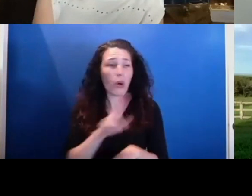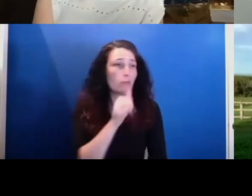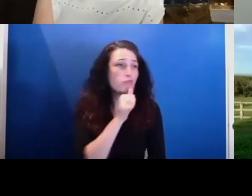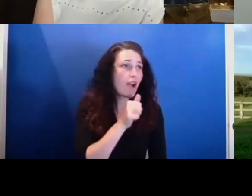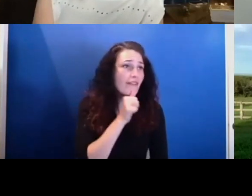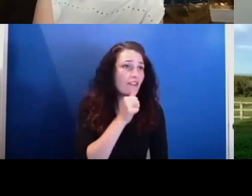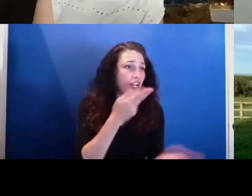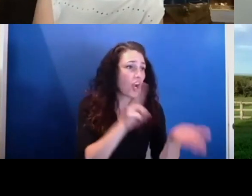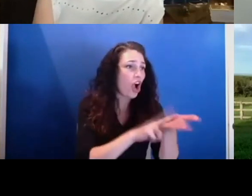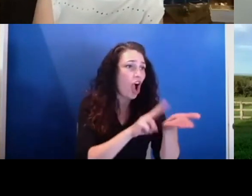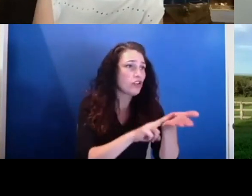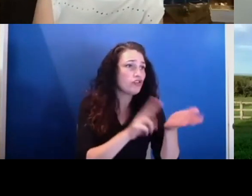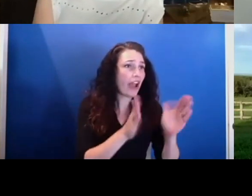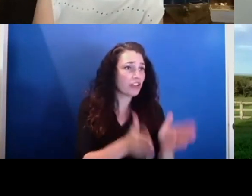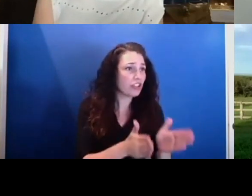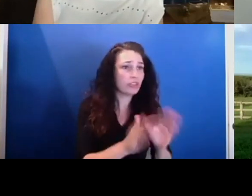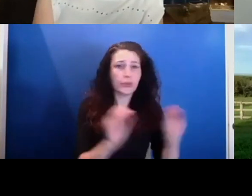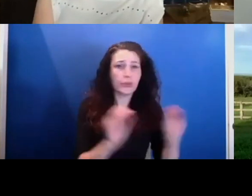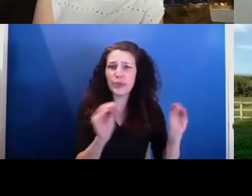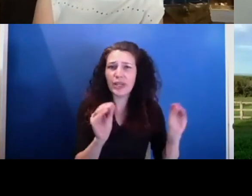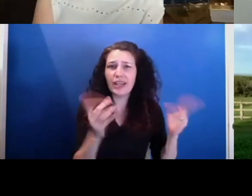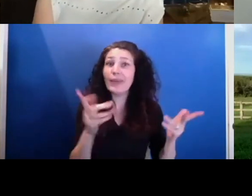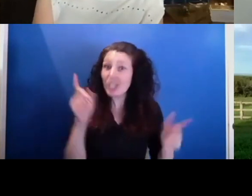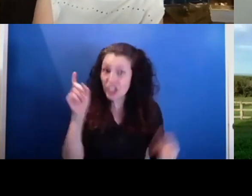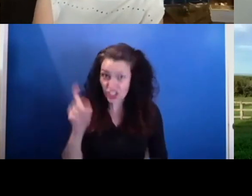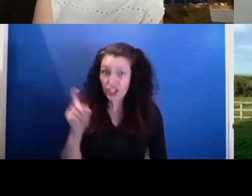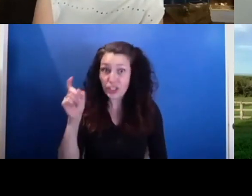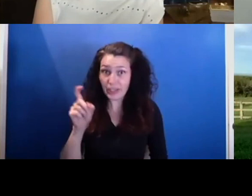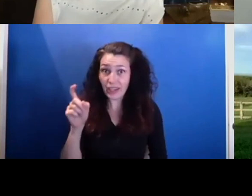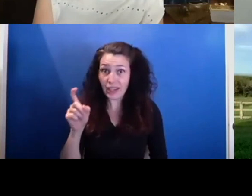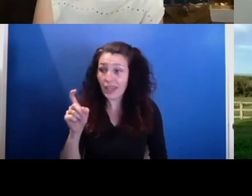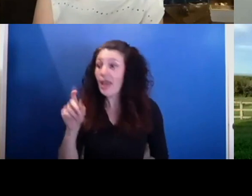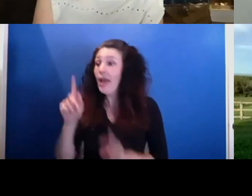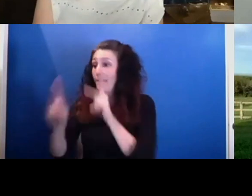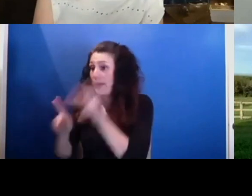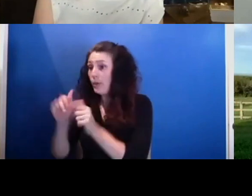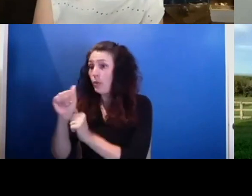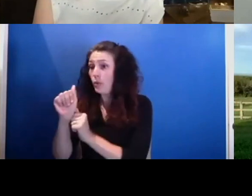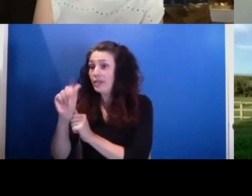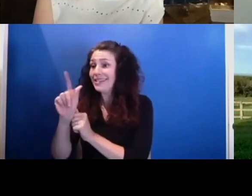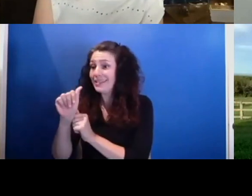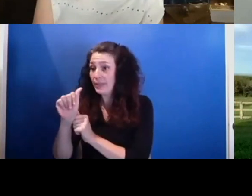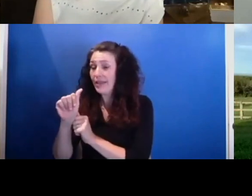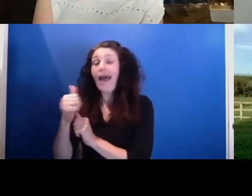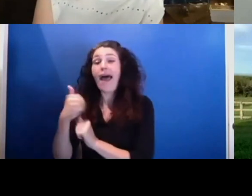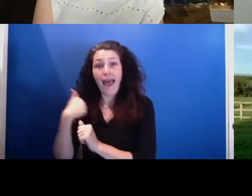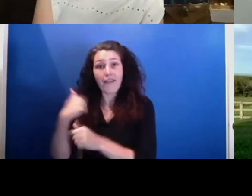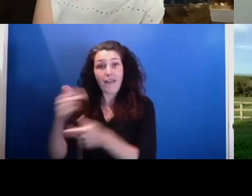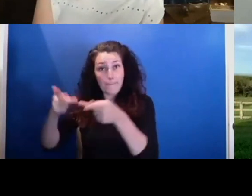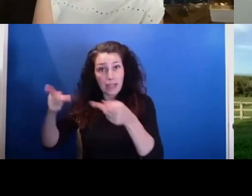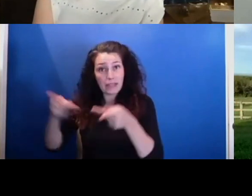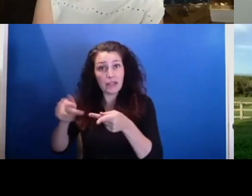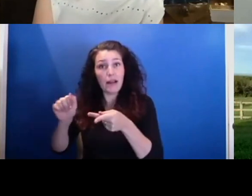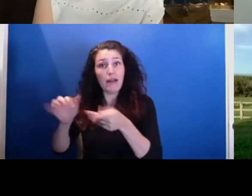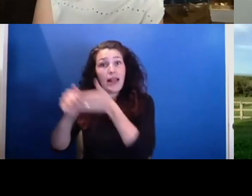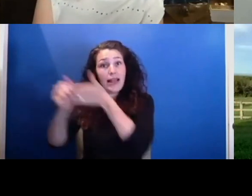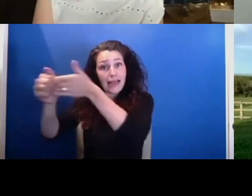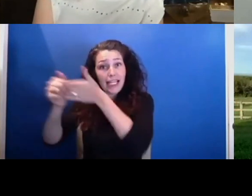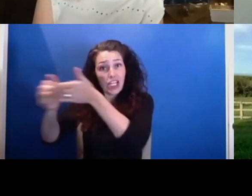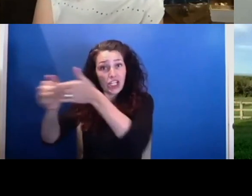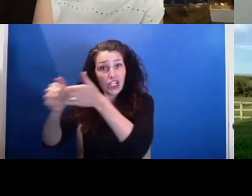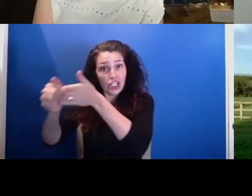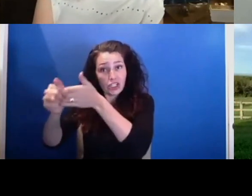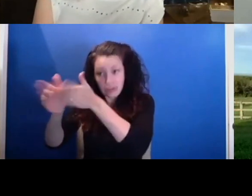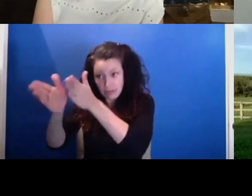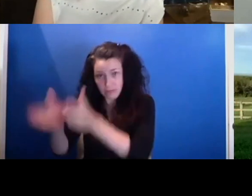contractors. It should be the case that people with disabilities are in positions of leadership. People with disabilities are part of the